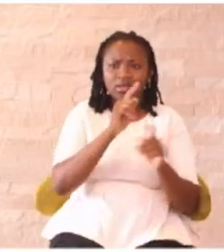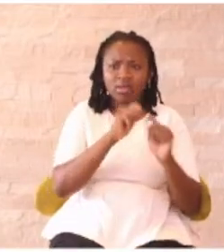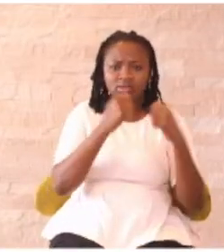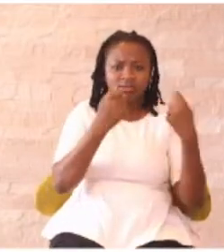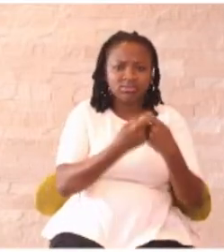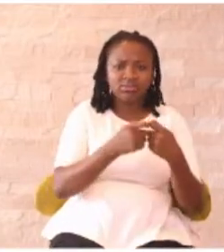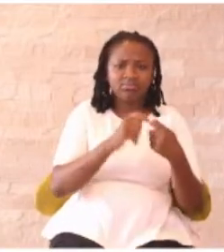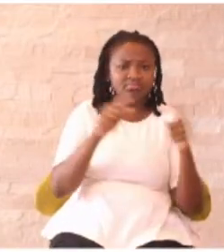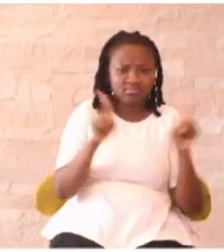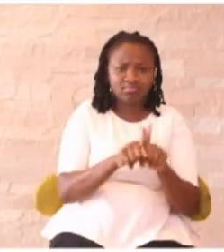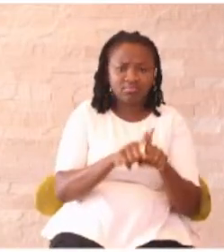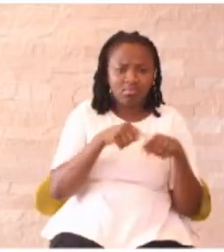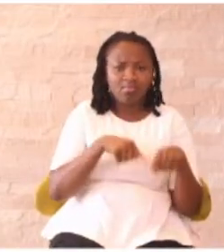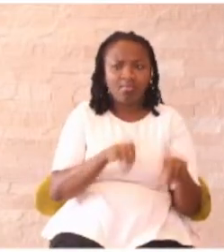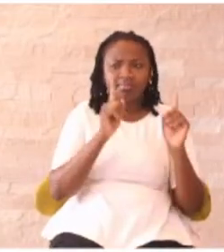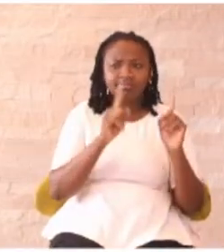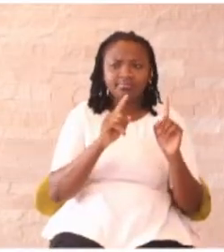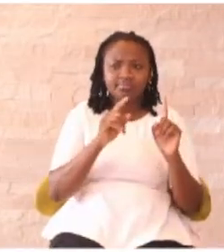not gender